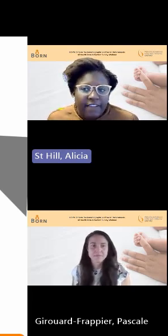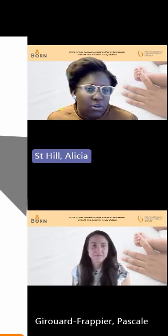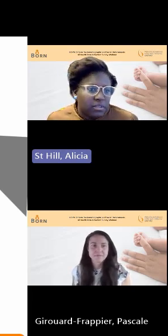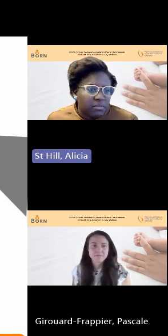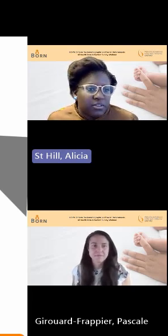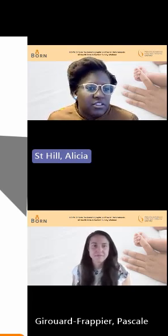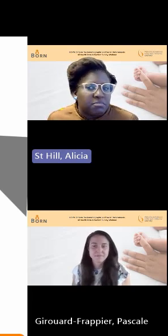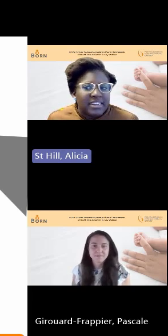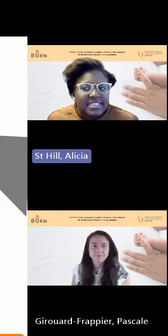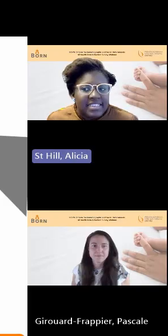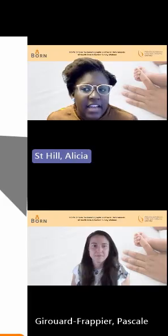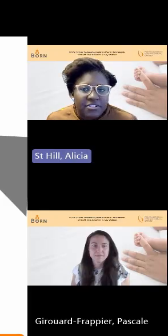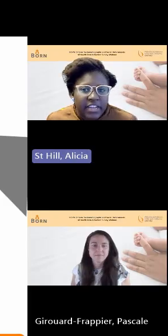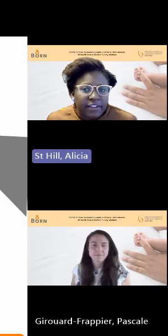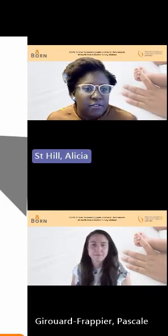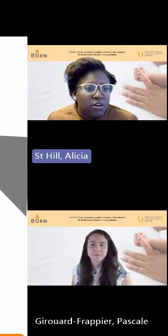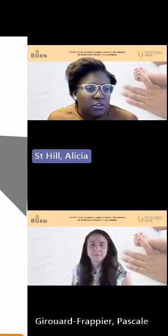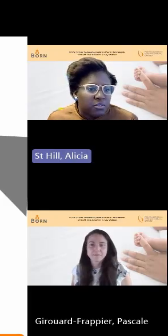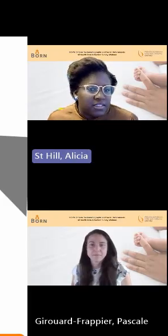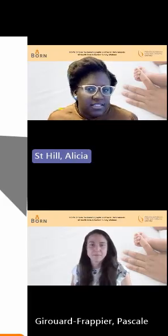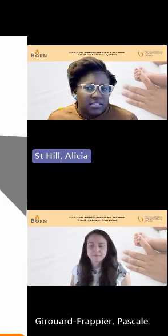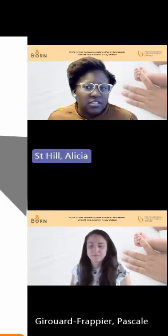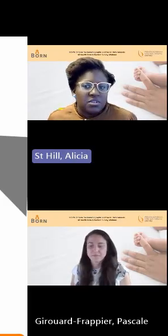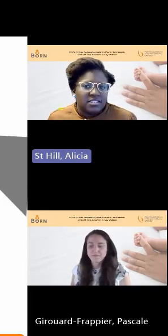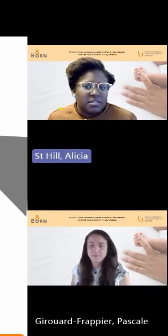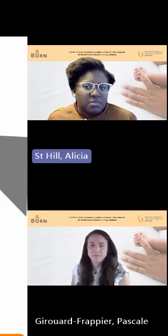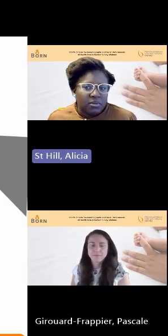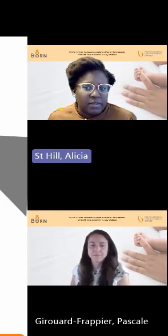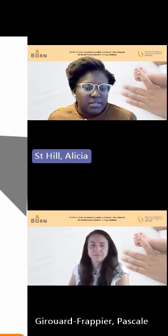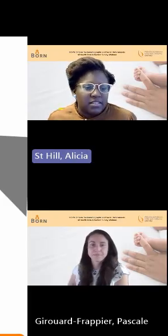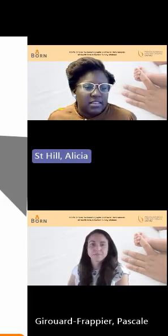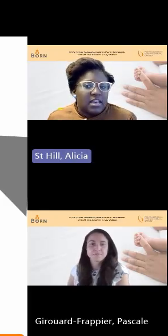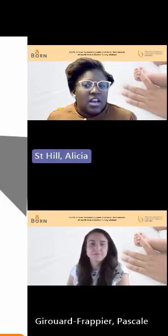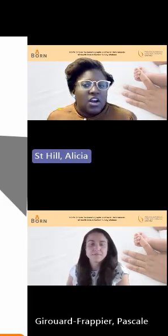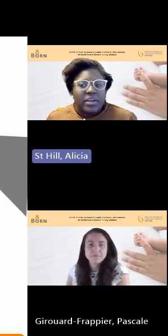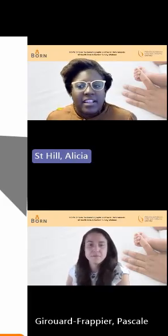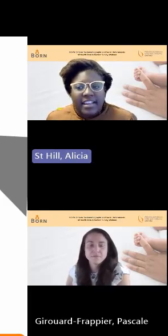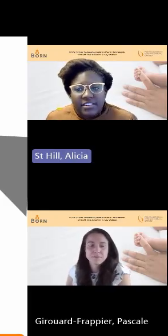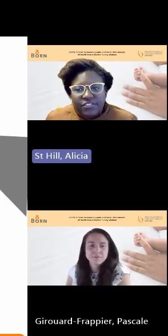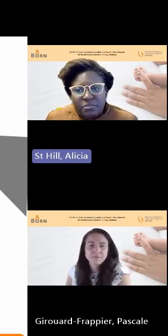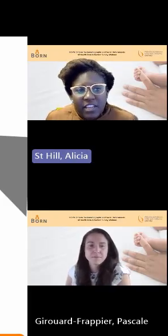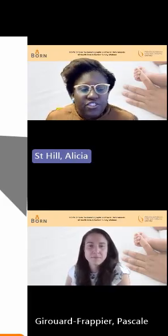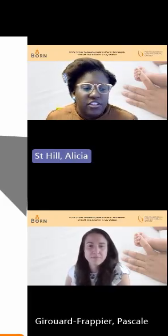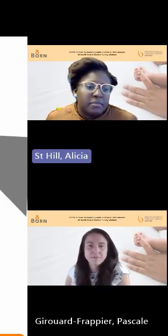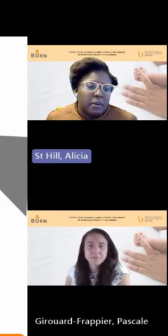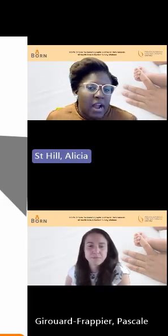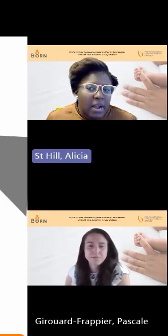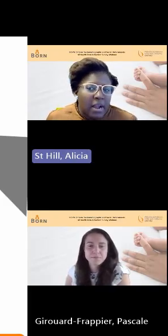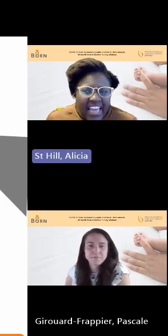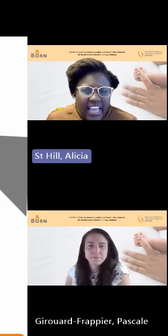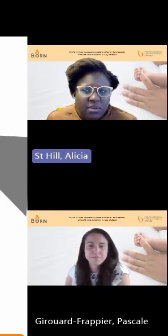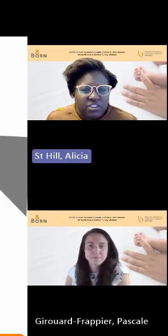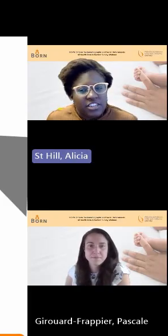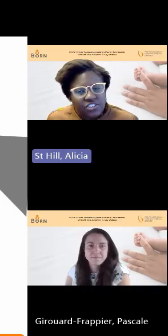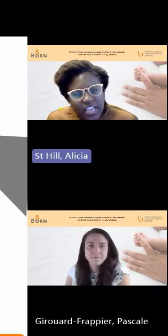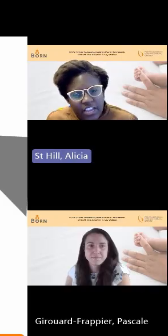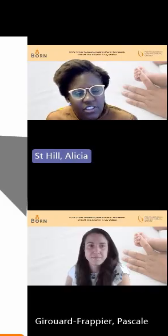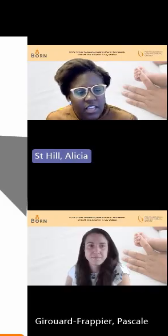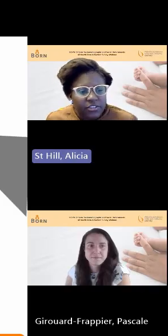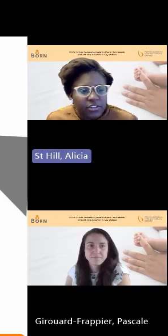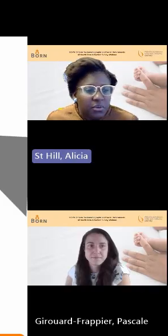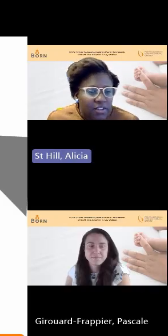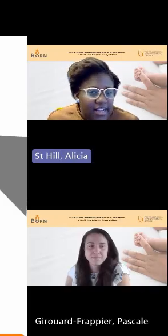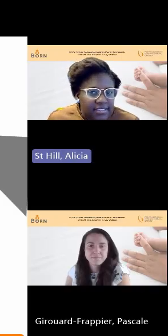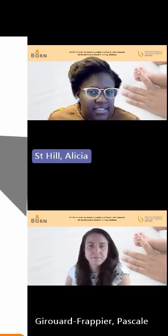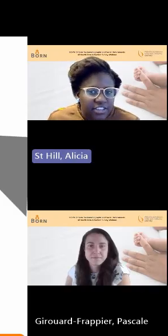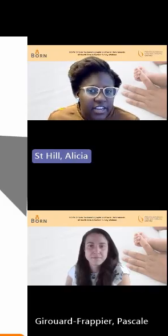new platform that was going to bring together data from multiple existing sources and programs. We collected information about primary language and